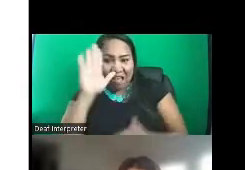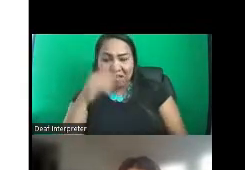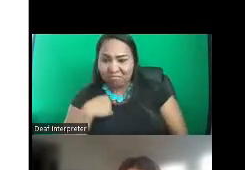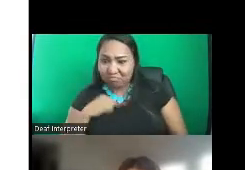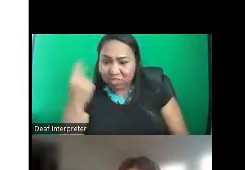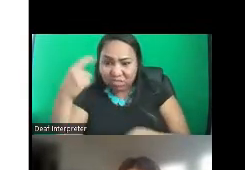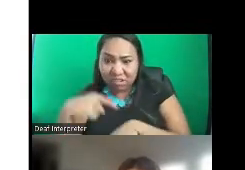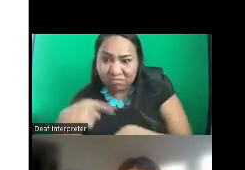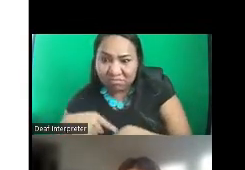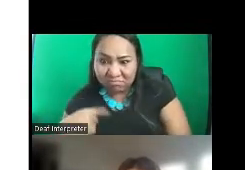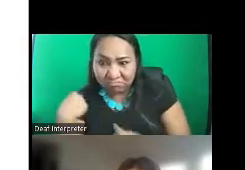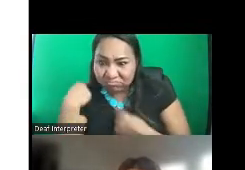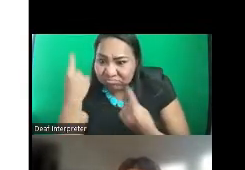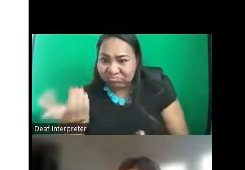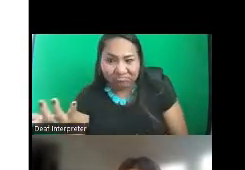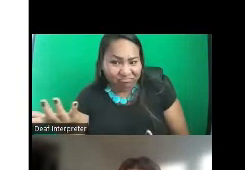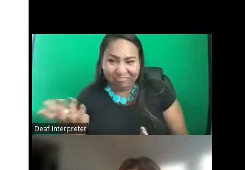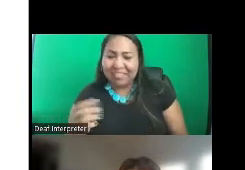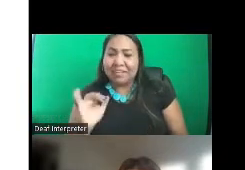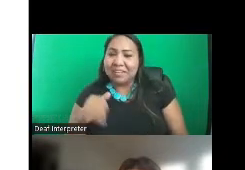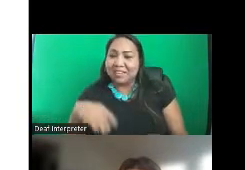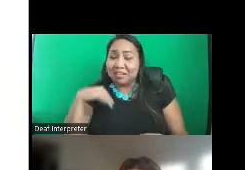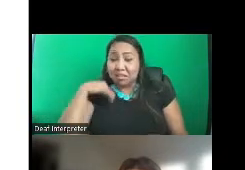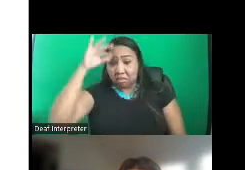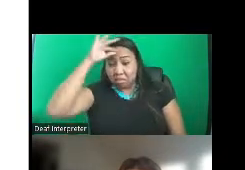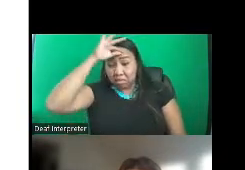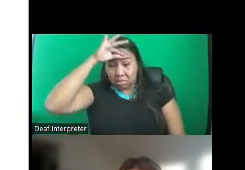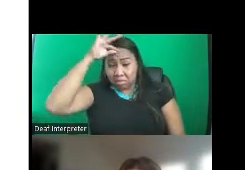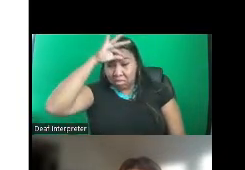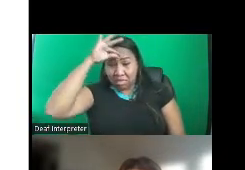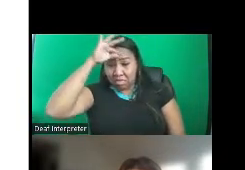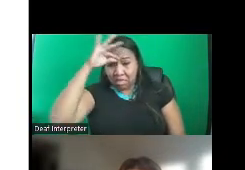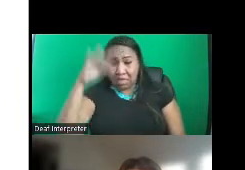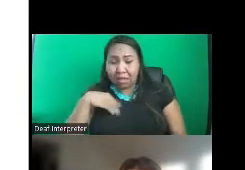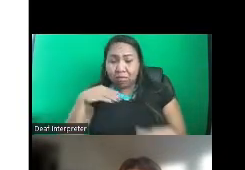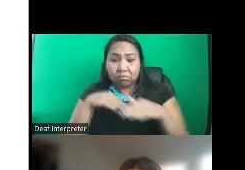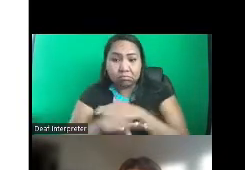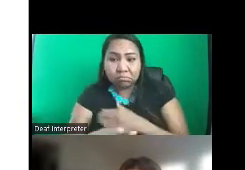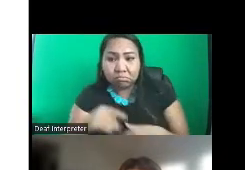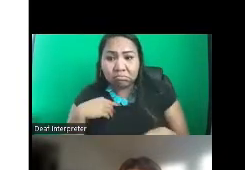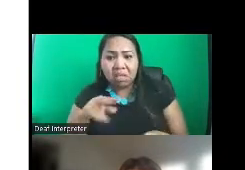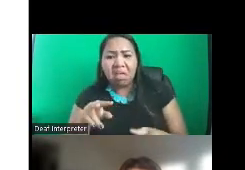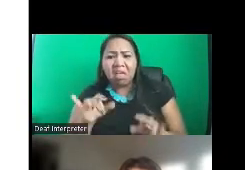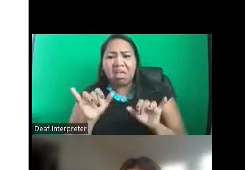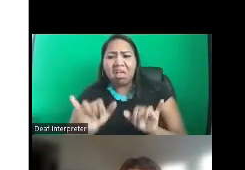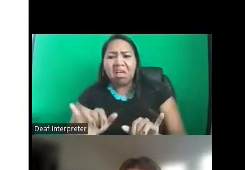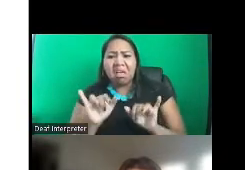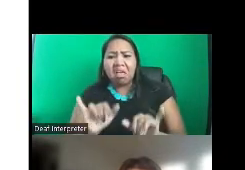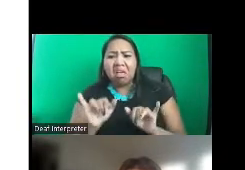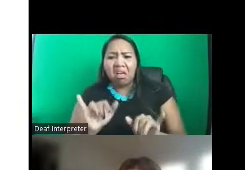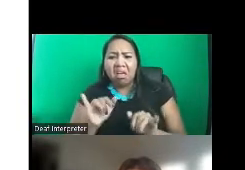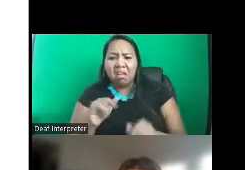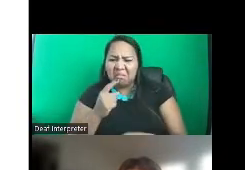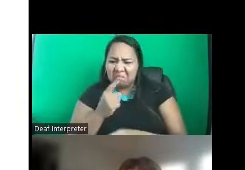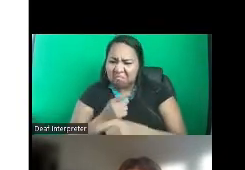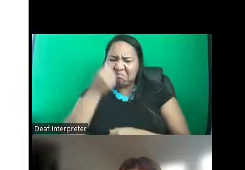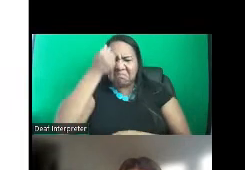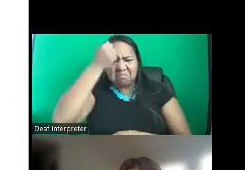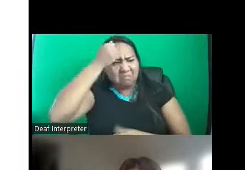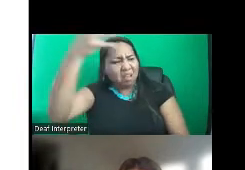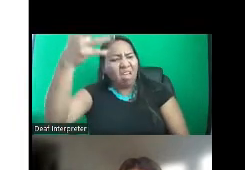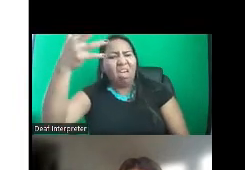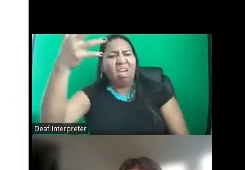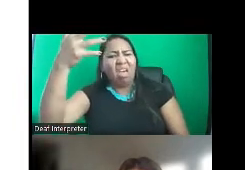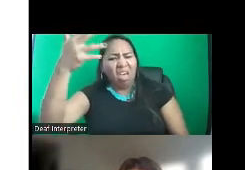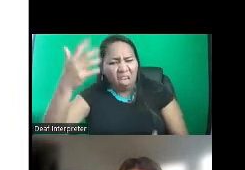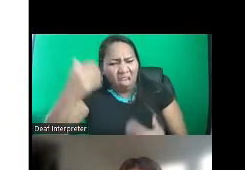I didn't even know. I get in there and I'm like, yeah, so this class, we need to decolonize healthcare, especially since the APU